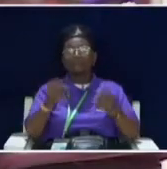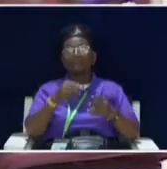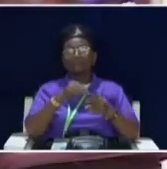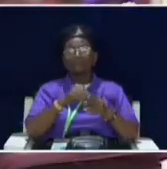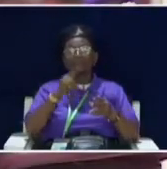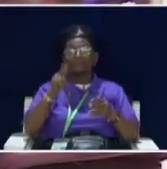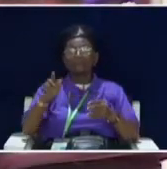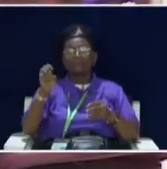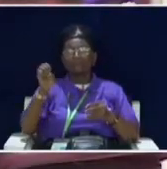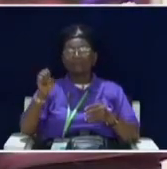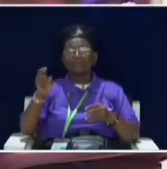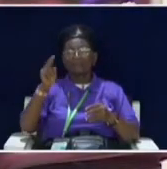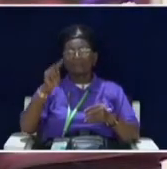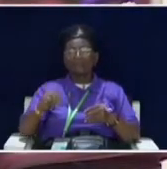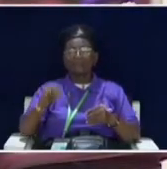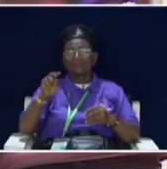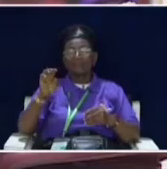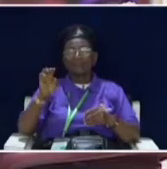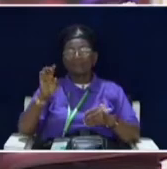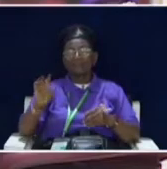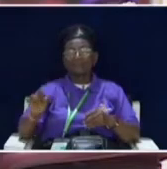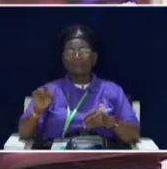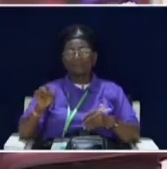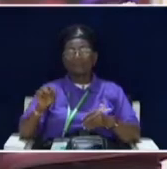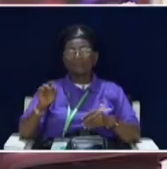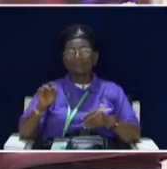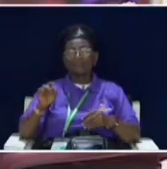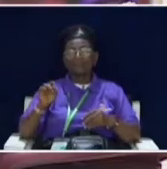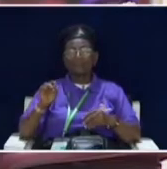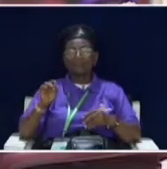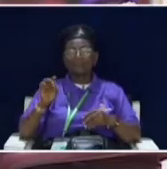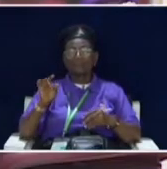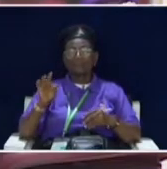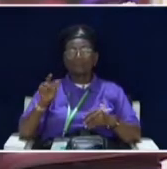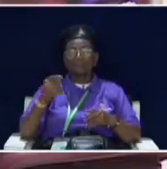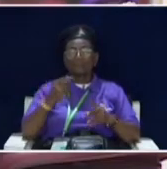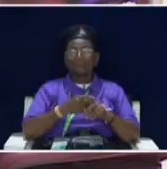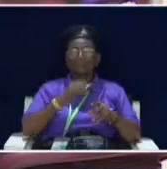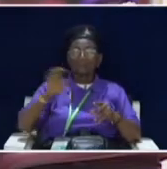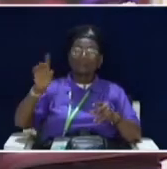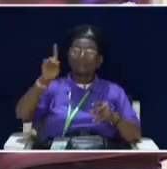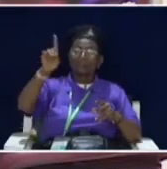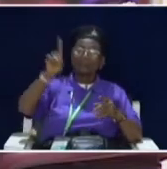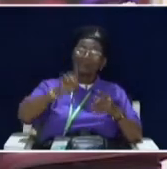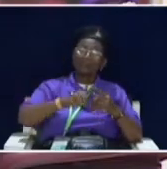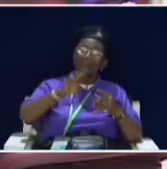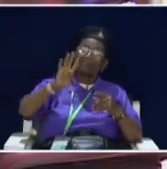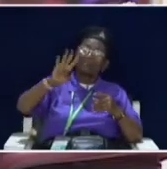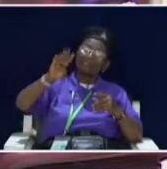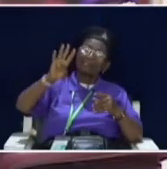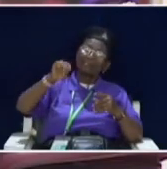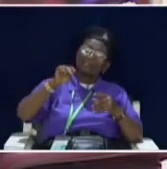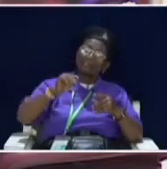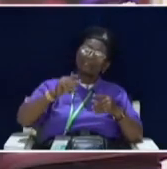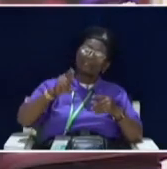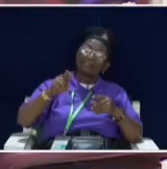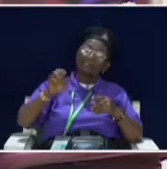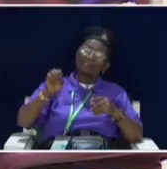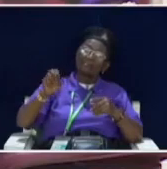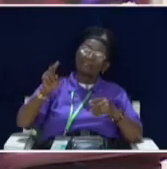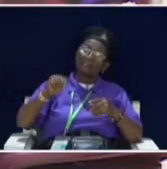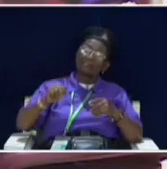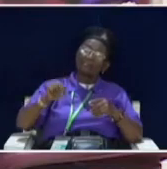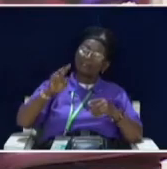Genesis 18, you know, in Genesis ori ikeji di ni ogun, from verse 1 to 14. Ese kini de ikerinla. Genesis 18, 1